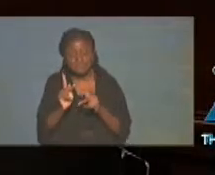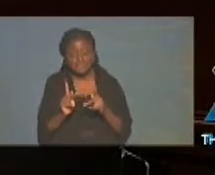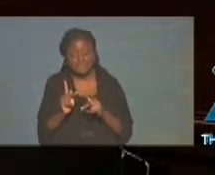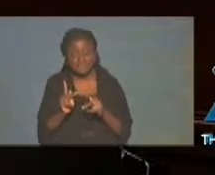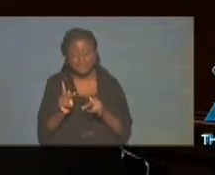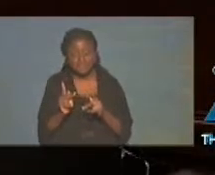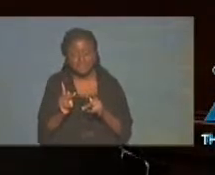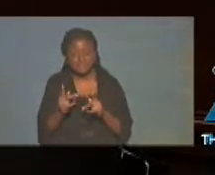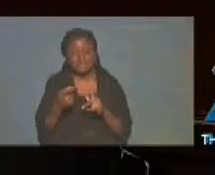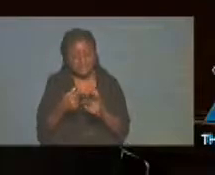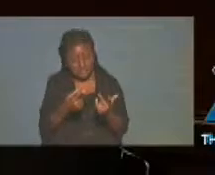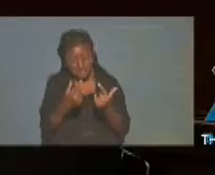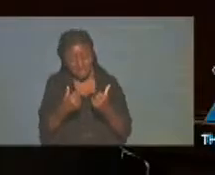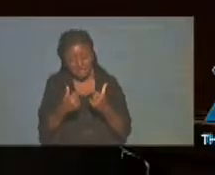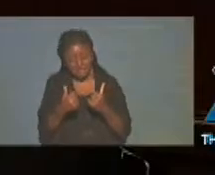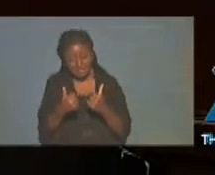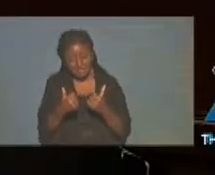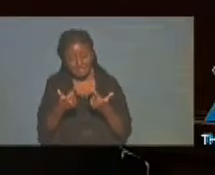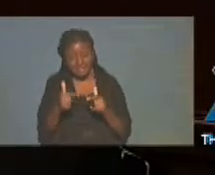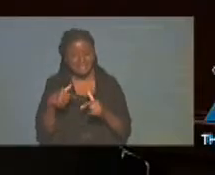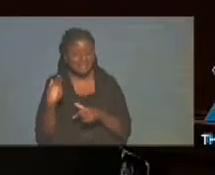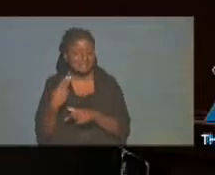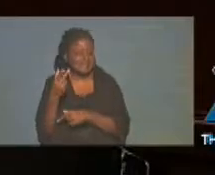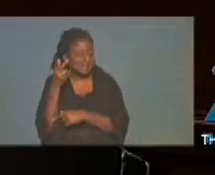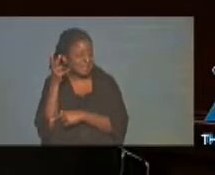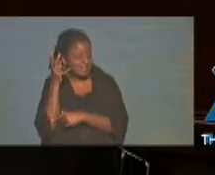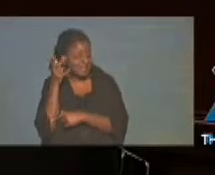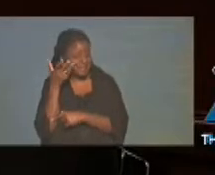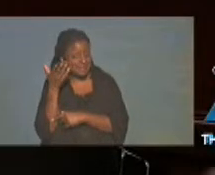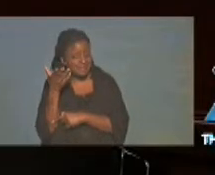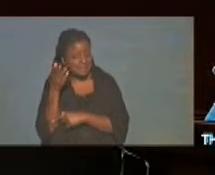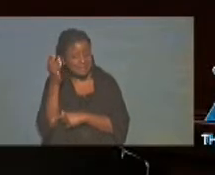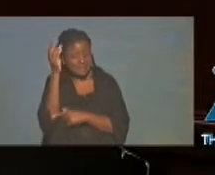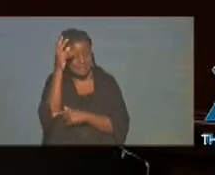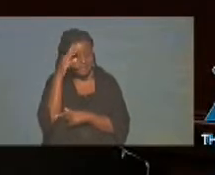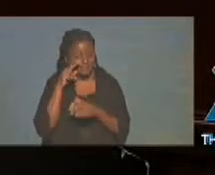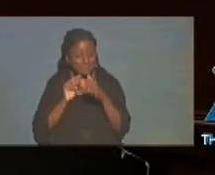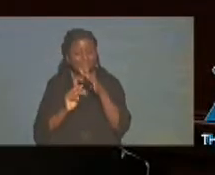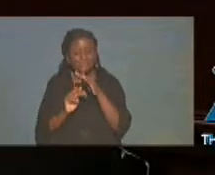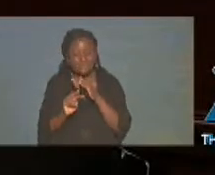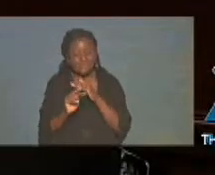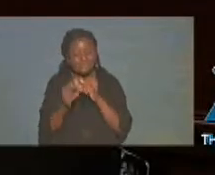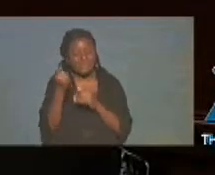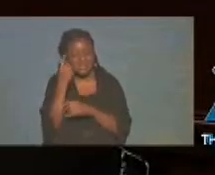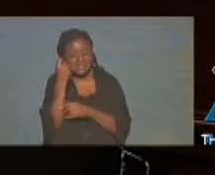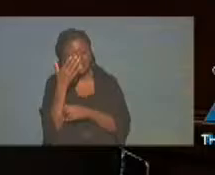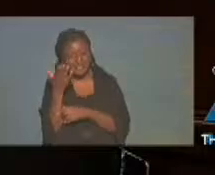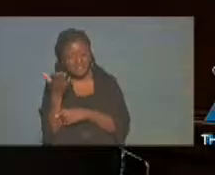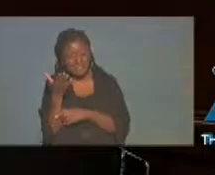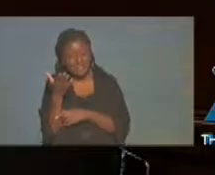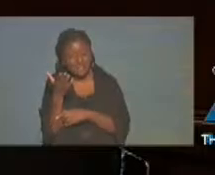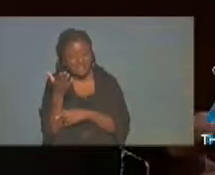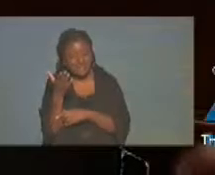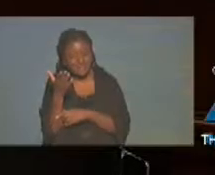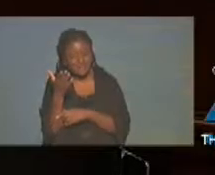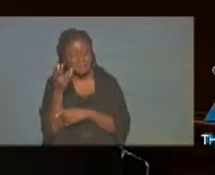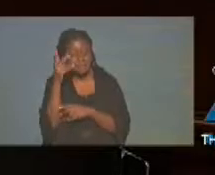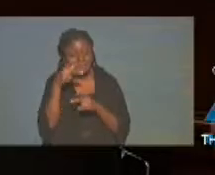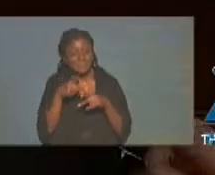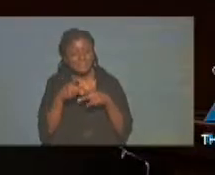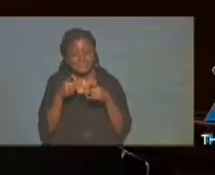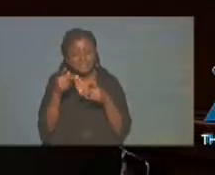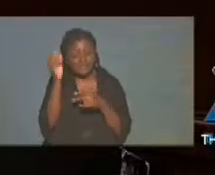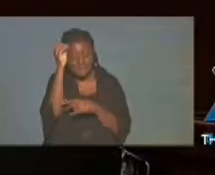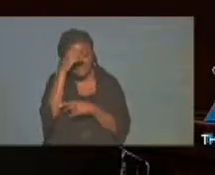to come and let us hear their views, to come and let us understand what their position is, come and understand what direction we